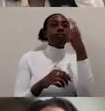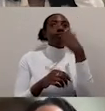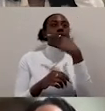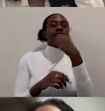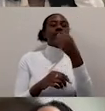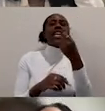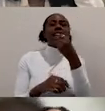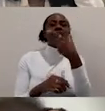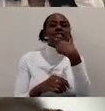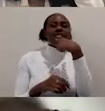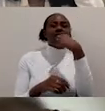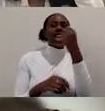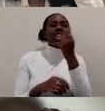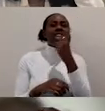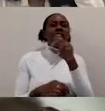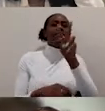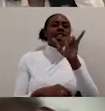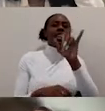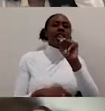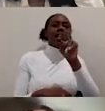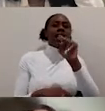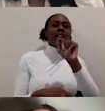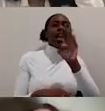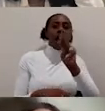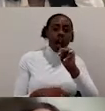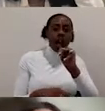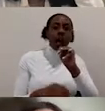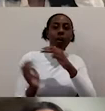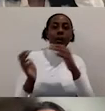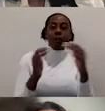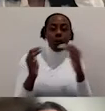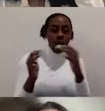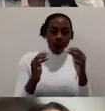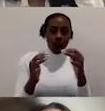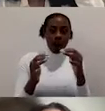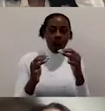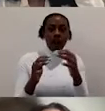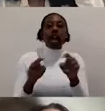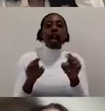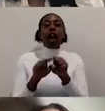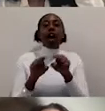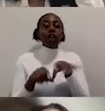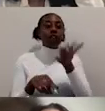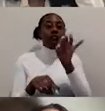surveillance program, which had yet to be revealed to the American public.